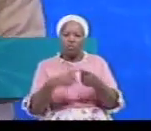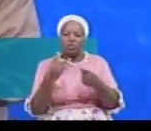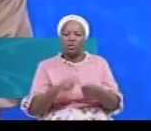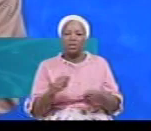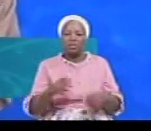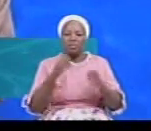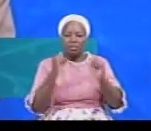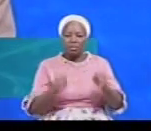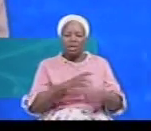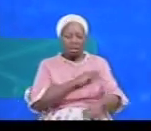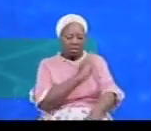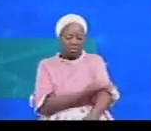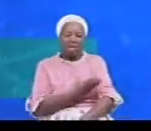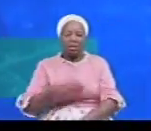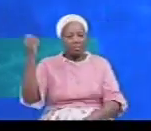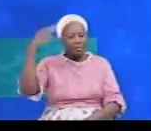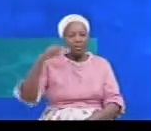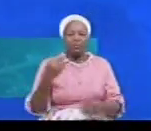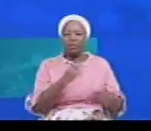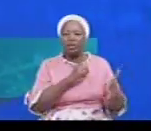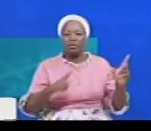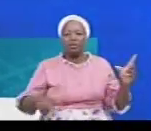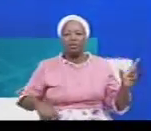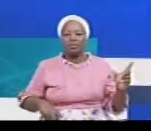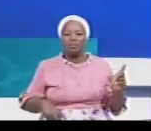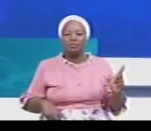power of the Lord.